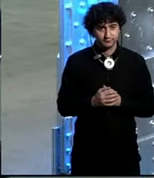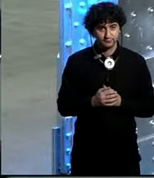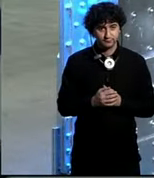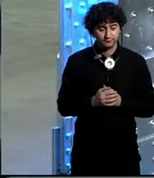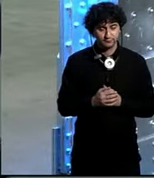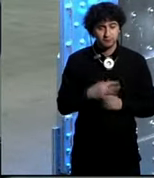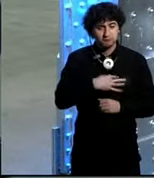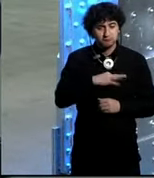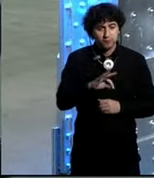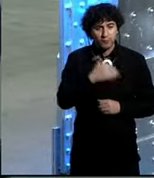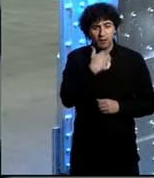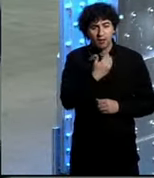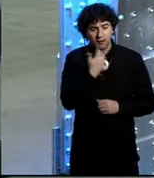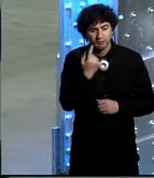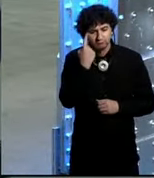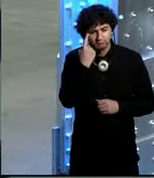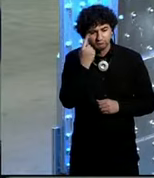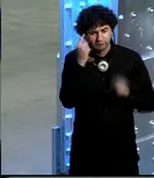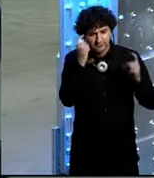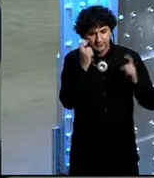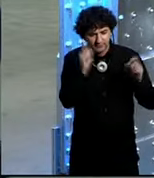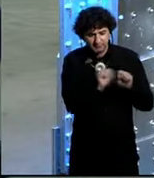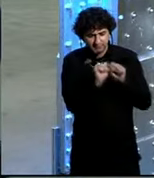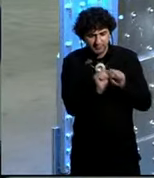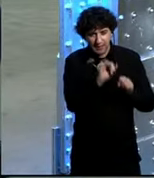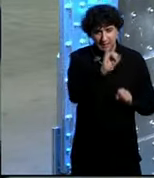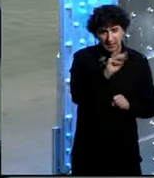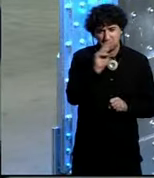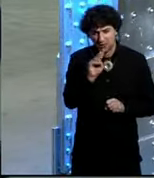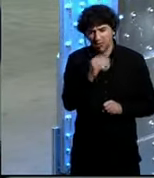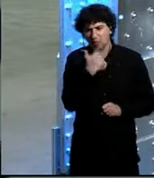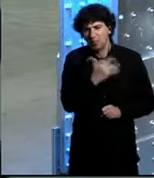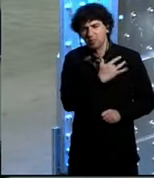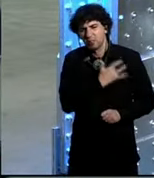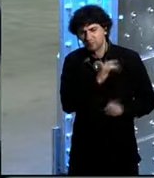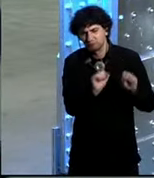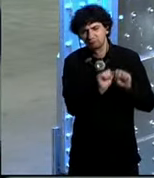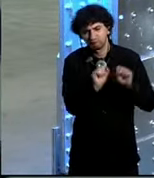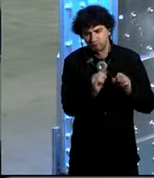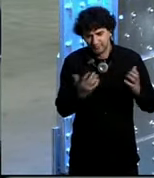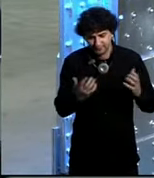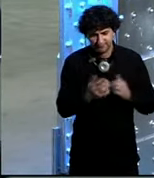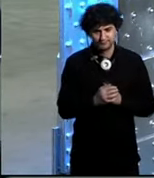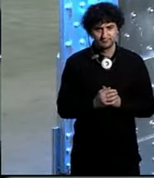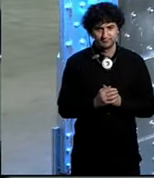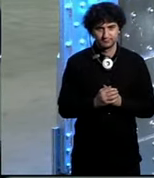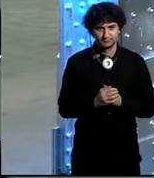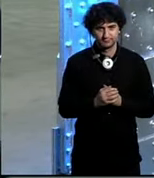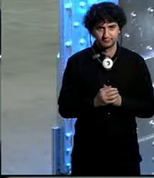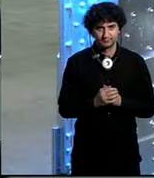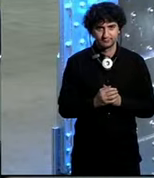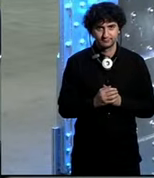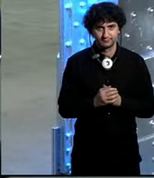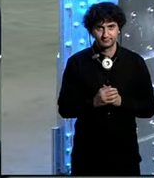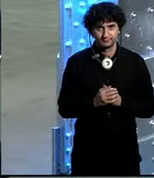very seldom that you can take a transmedia concept or a project and sell it as is. You can tell you